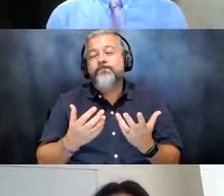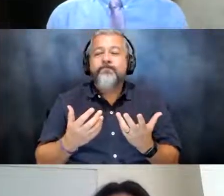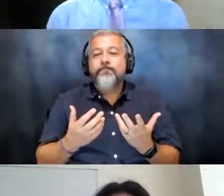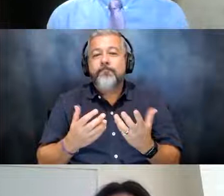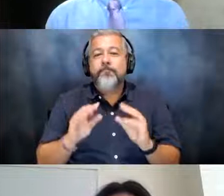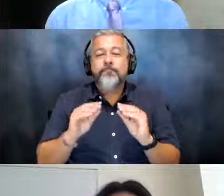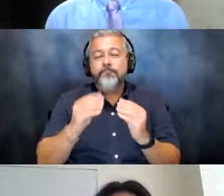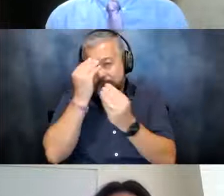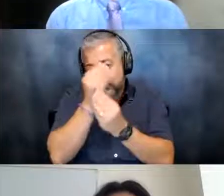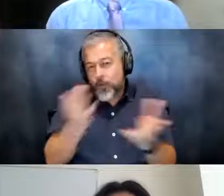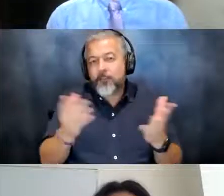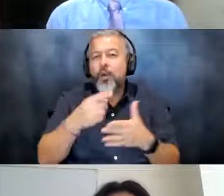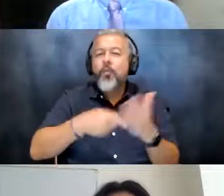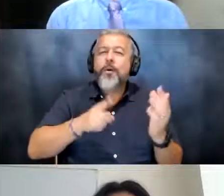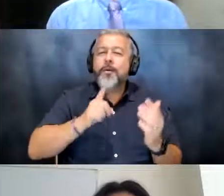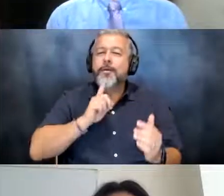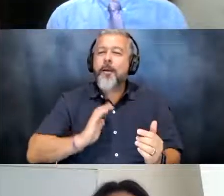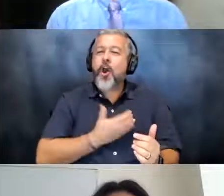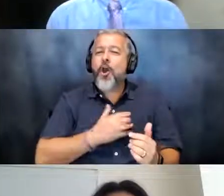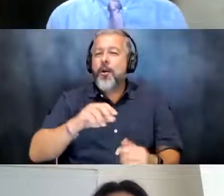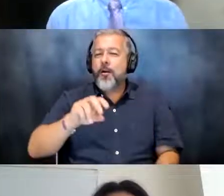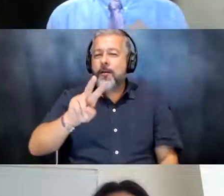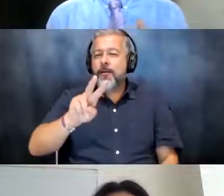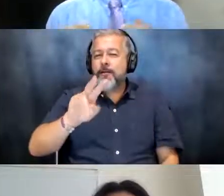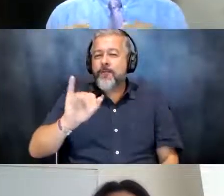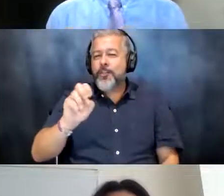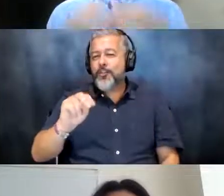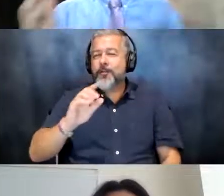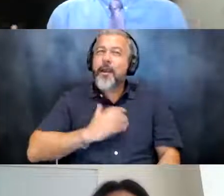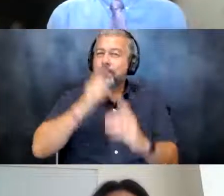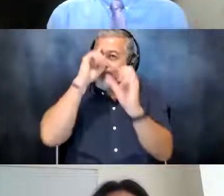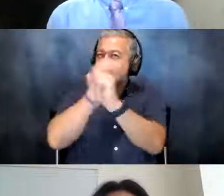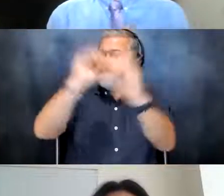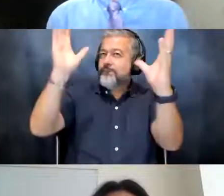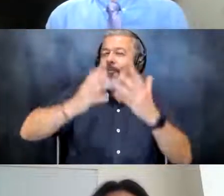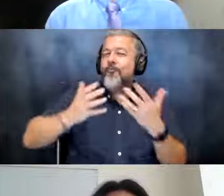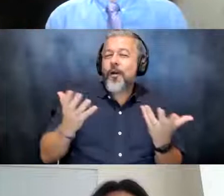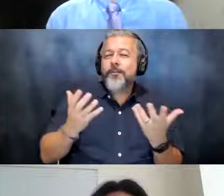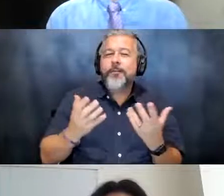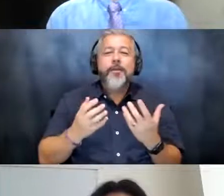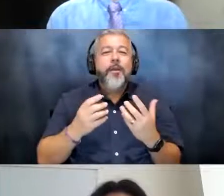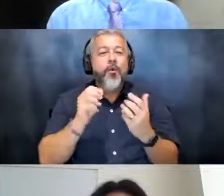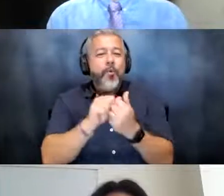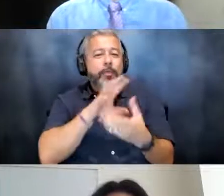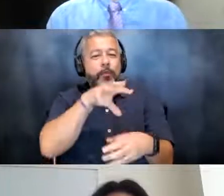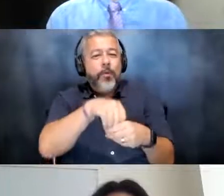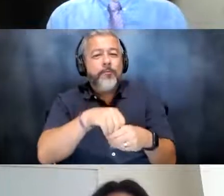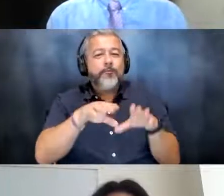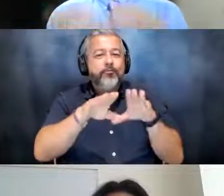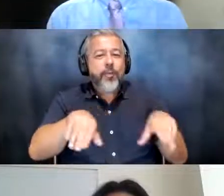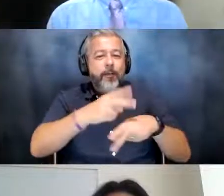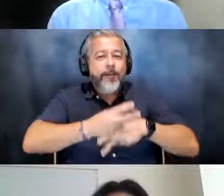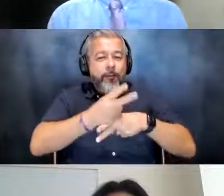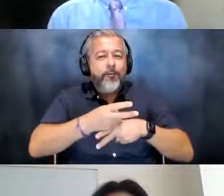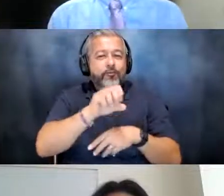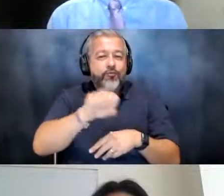the vision for Department of Social Services. Of course, in the realm of childcare, Department of Social Services has been